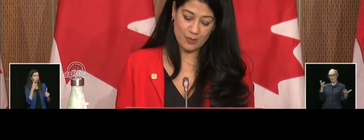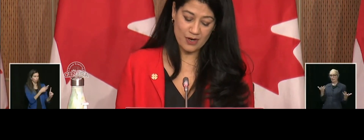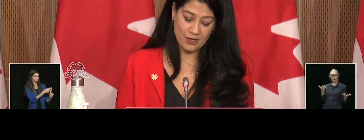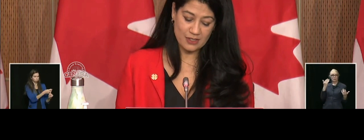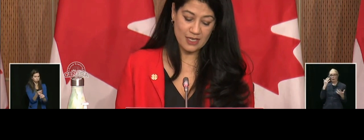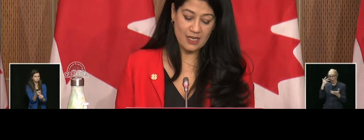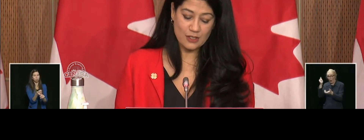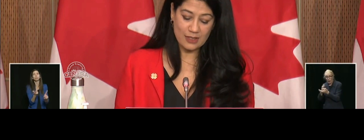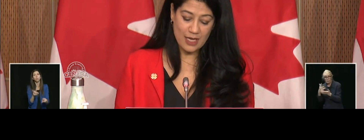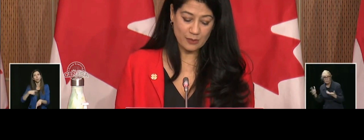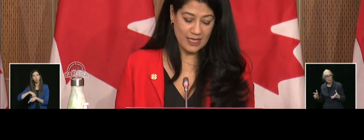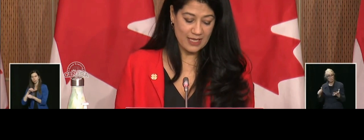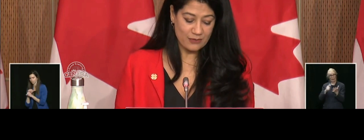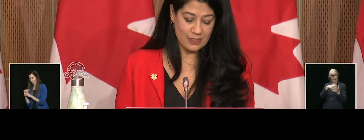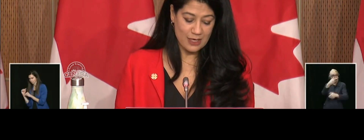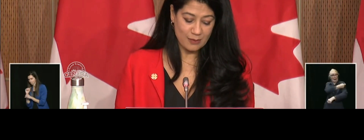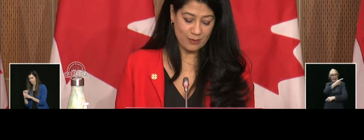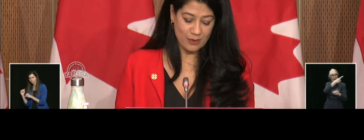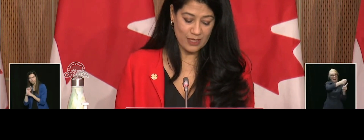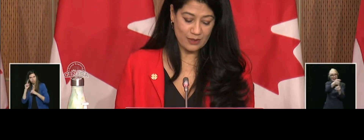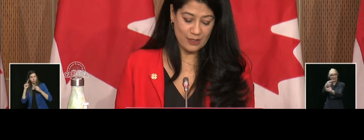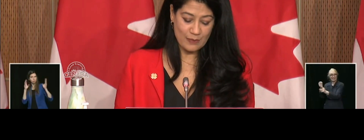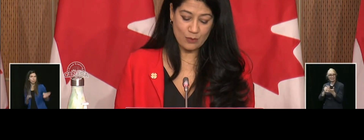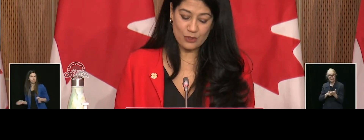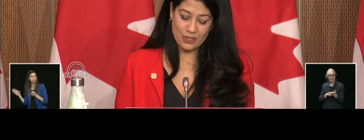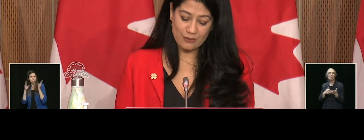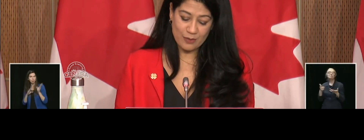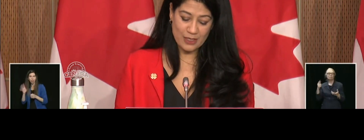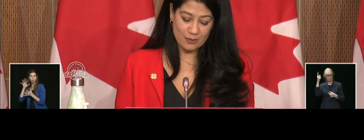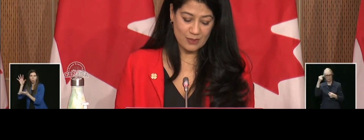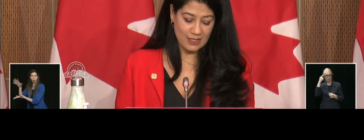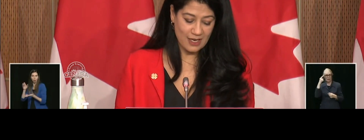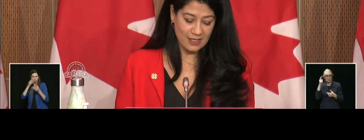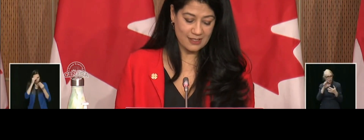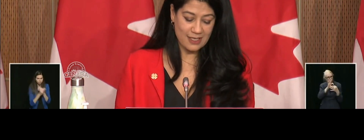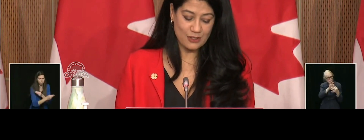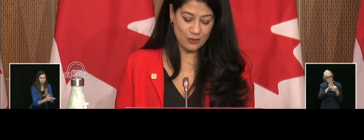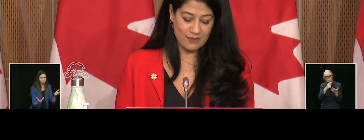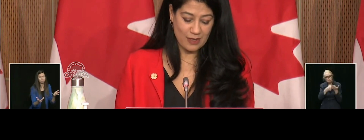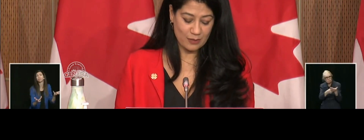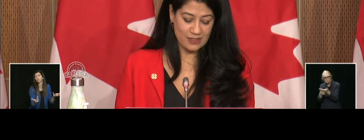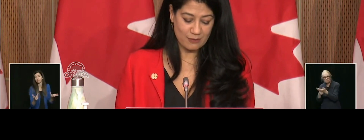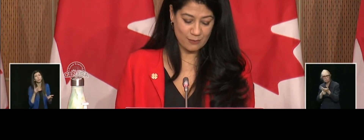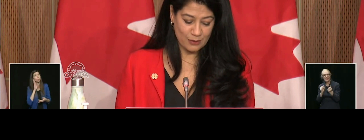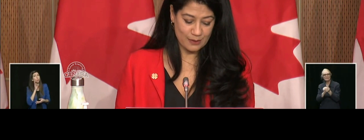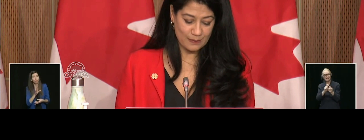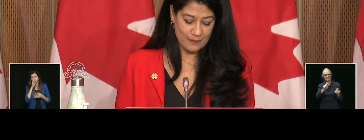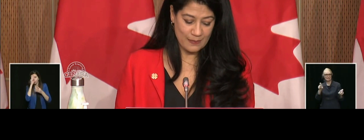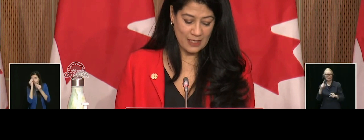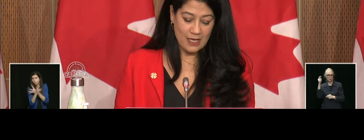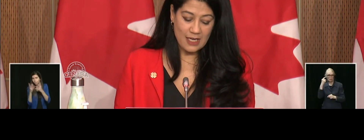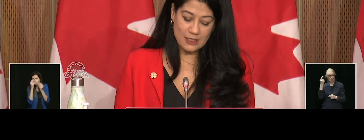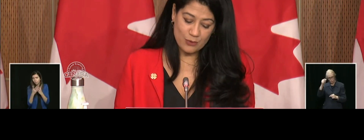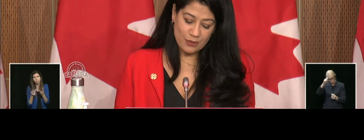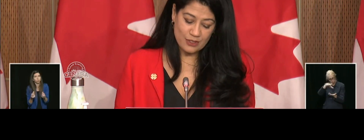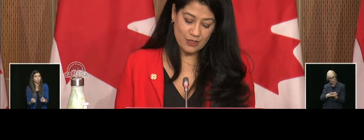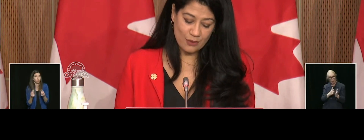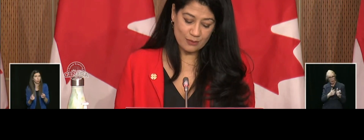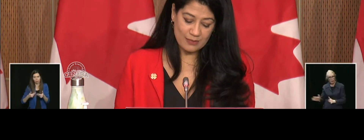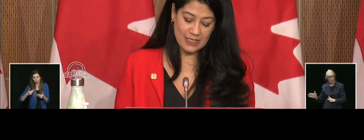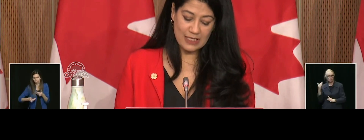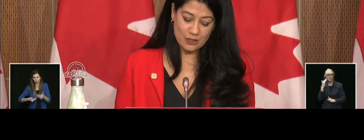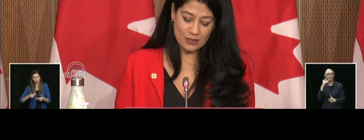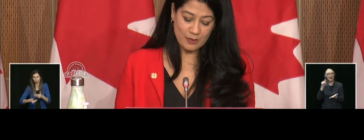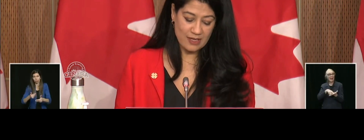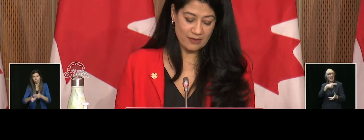public health partners to align plans for the timely rollout and will share information with Canadians as new developments unfold. It's important to